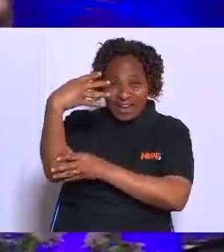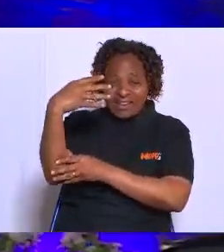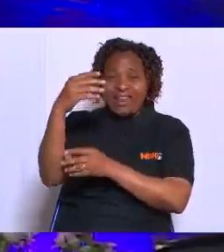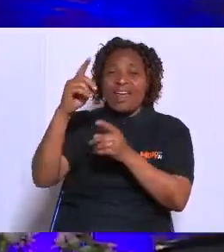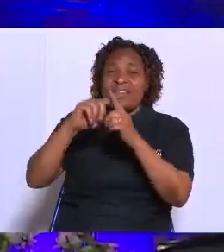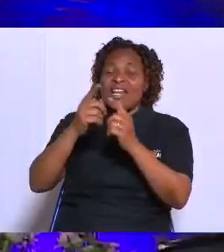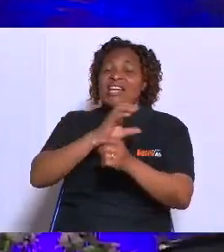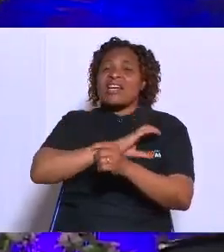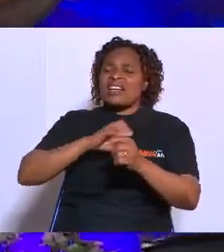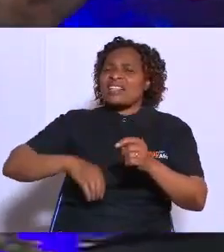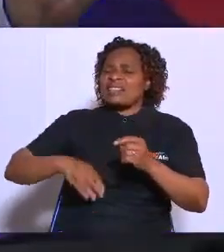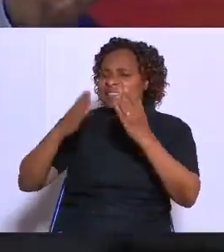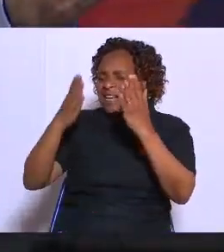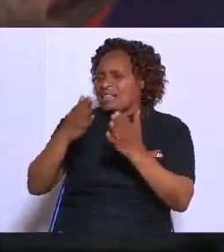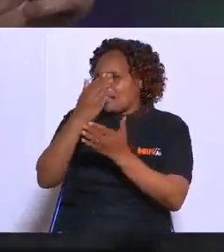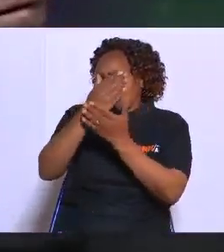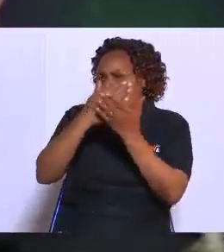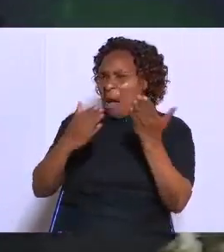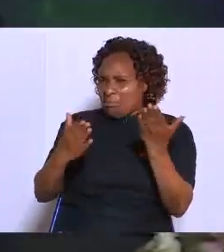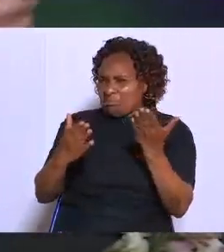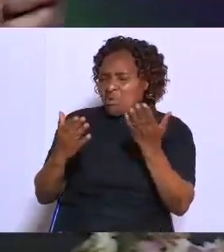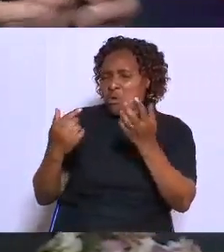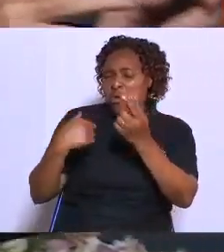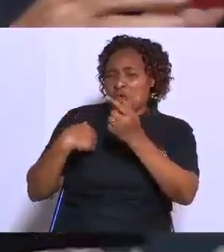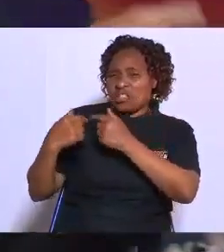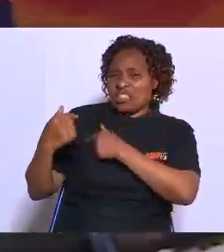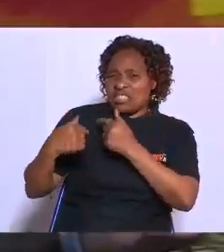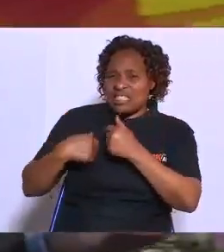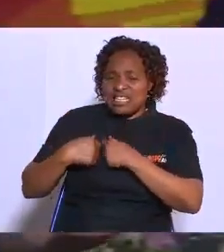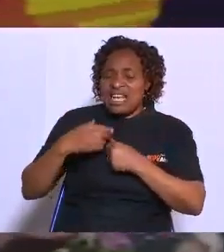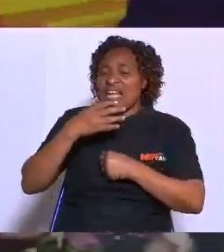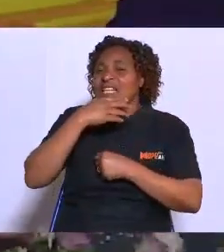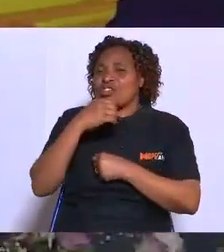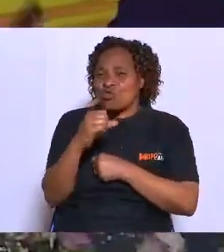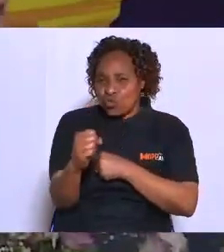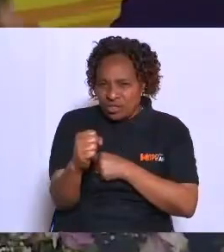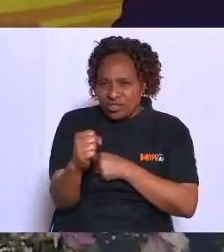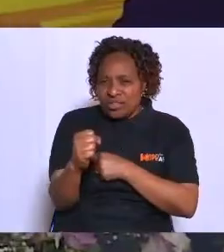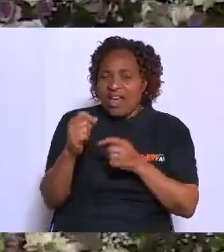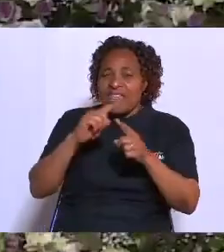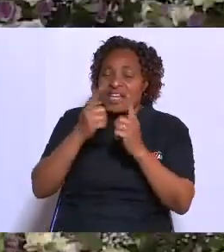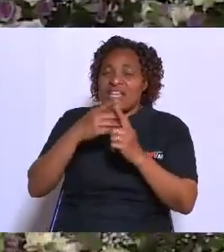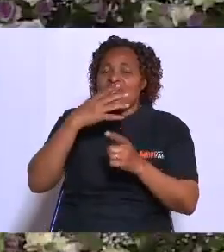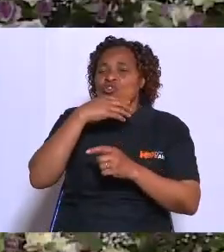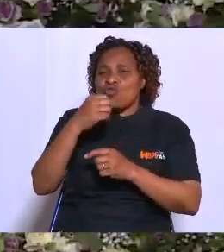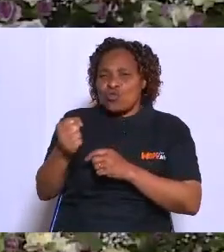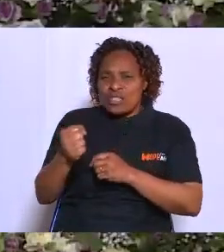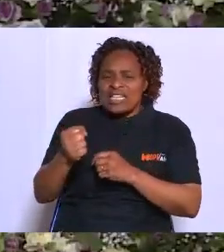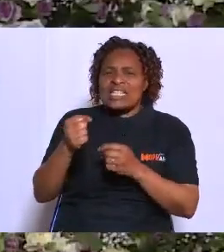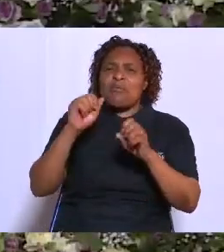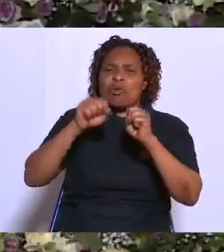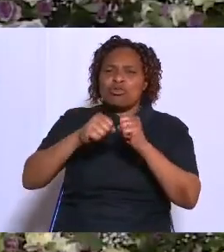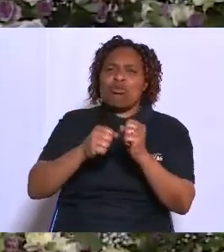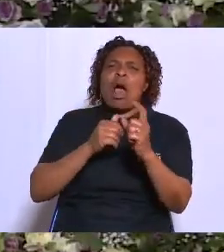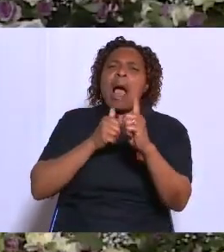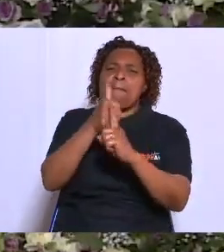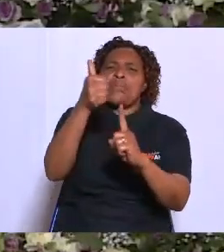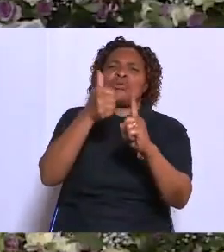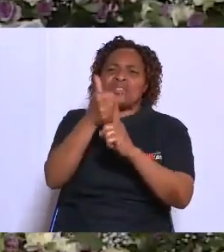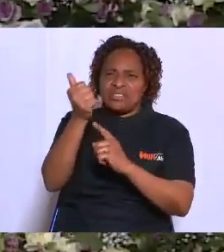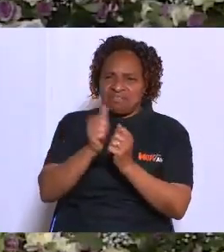Christians some Christians were being considered as Jews and the Jews were being persecuted